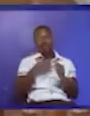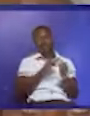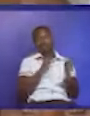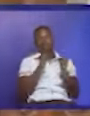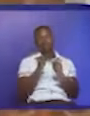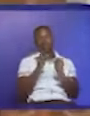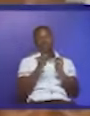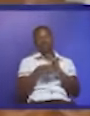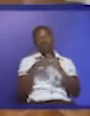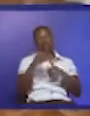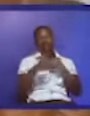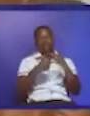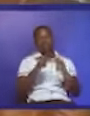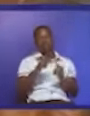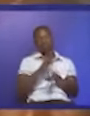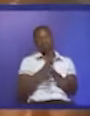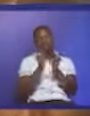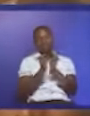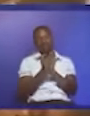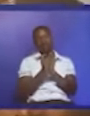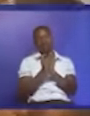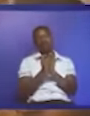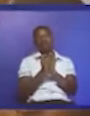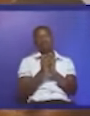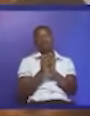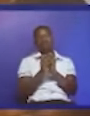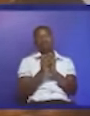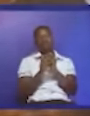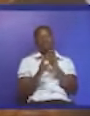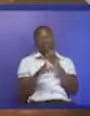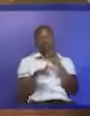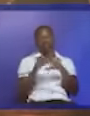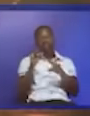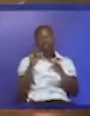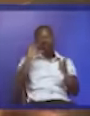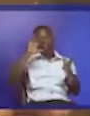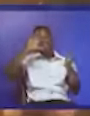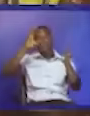the grace to change the spiritual climate over nations.